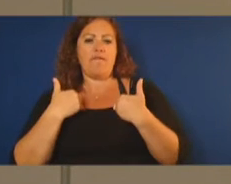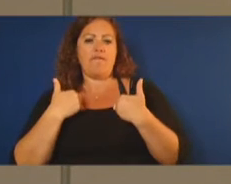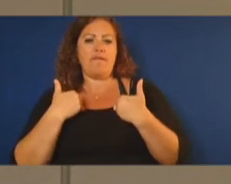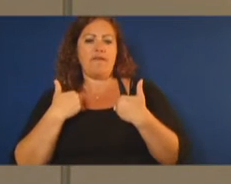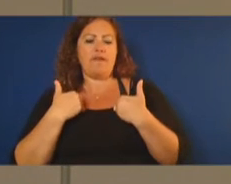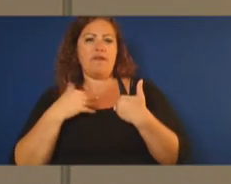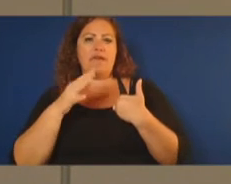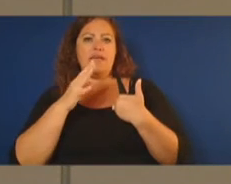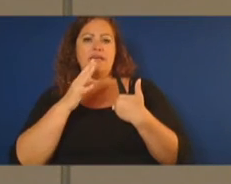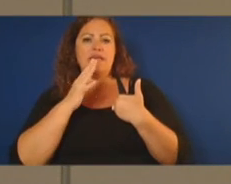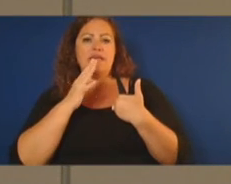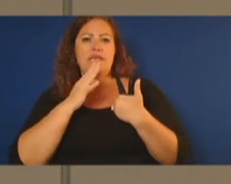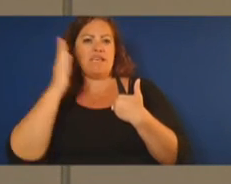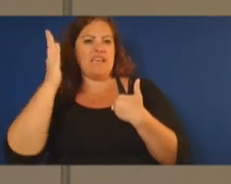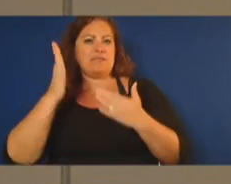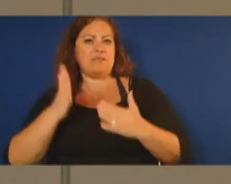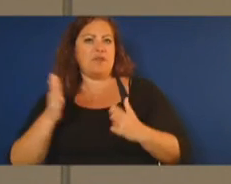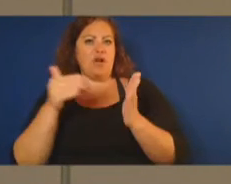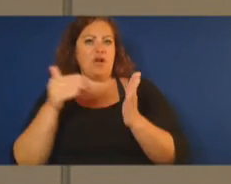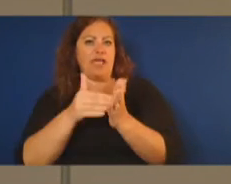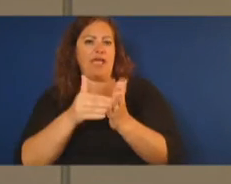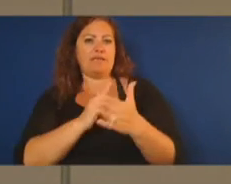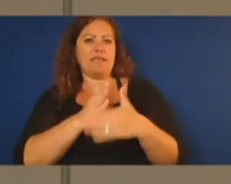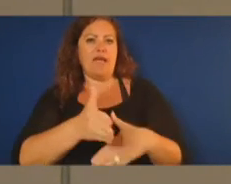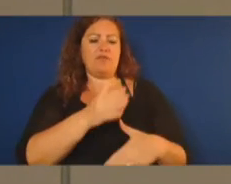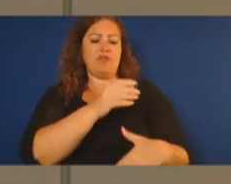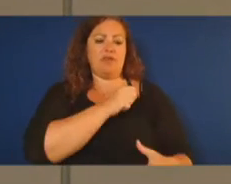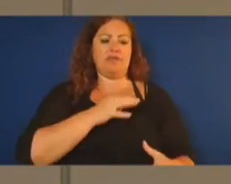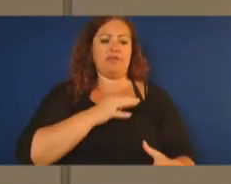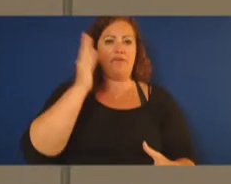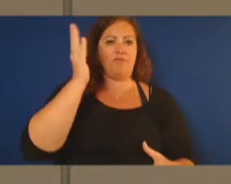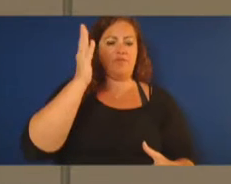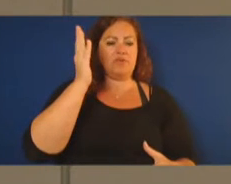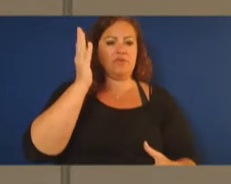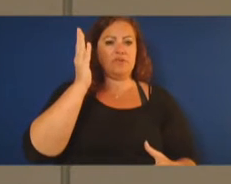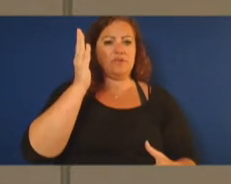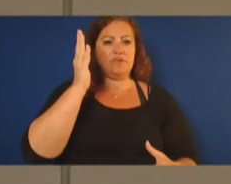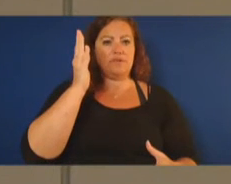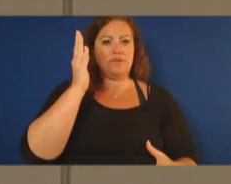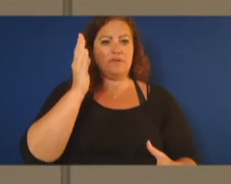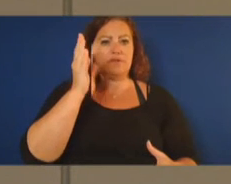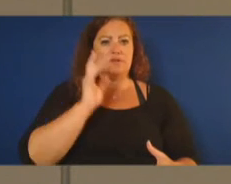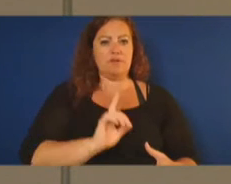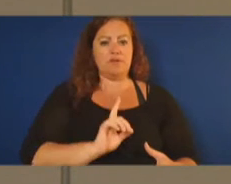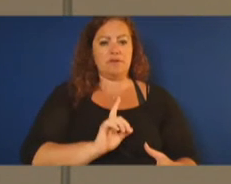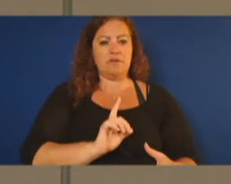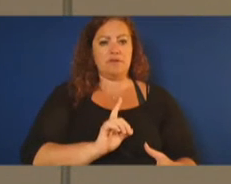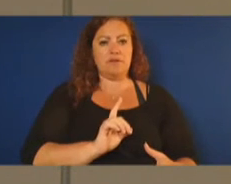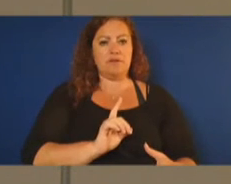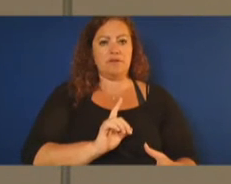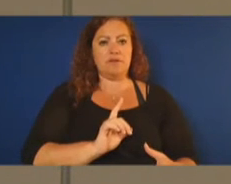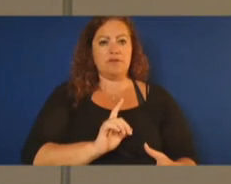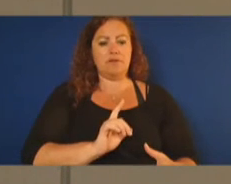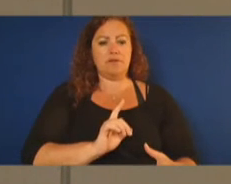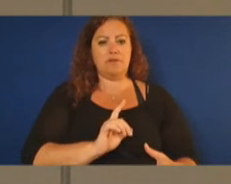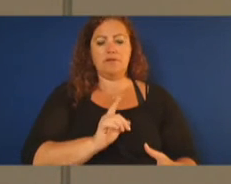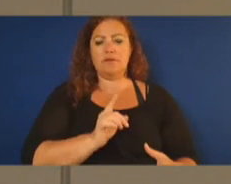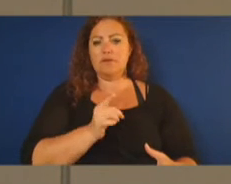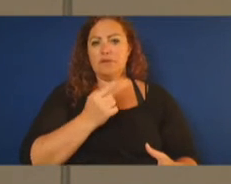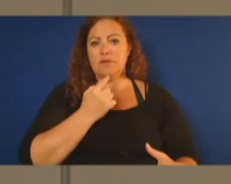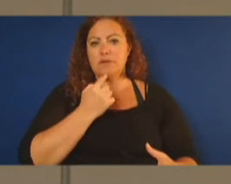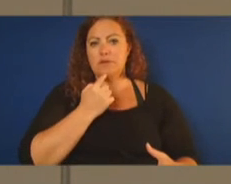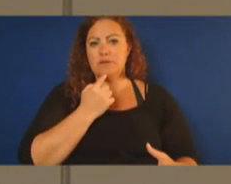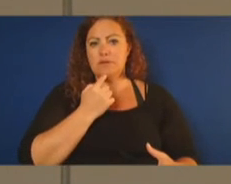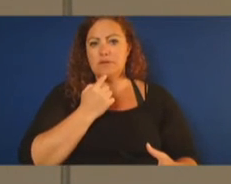against uh so after staff's presentation he's no longer against oh